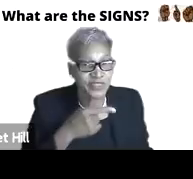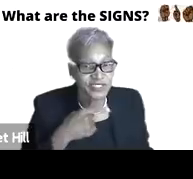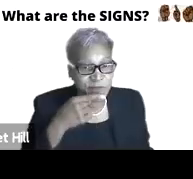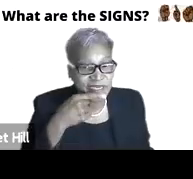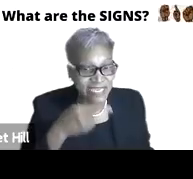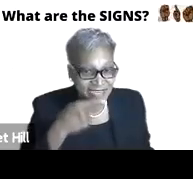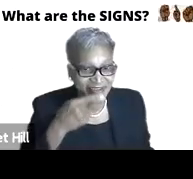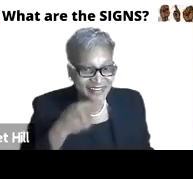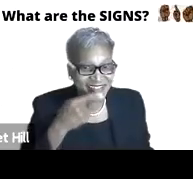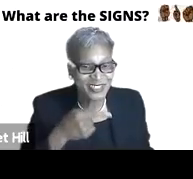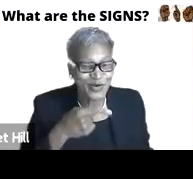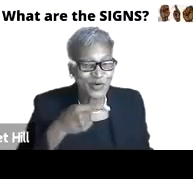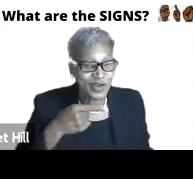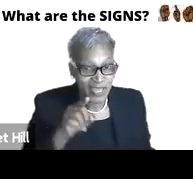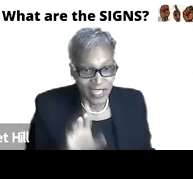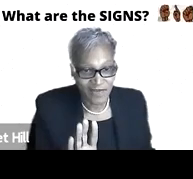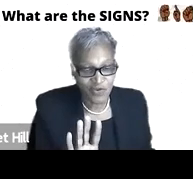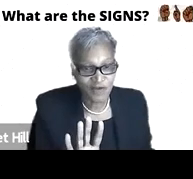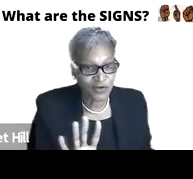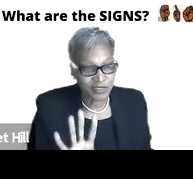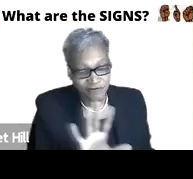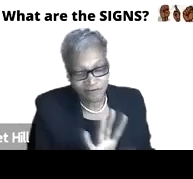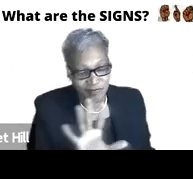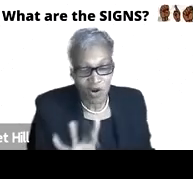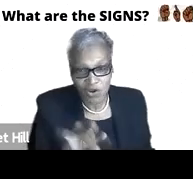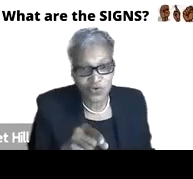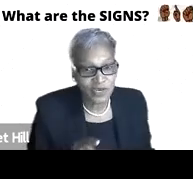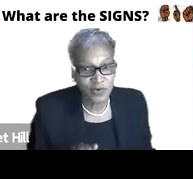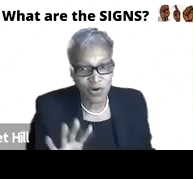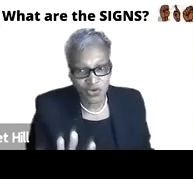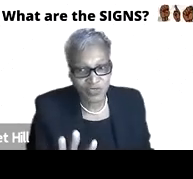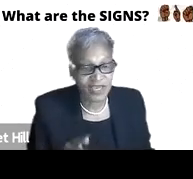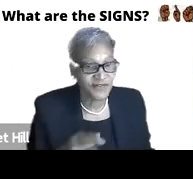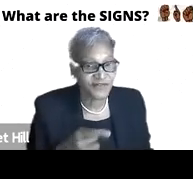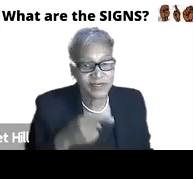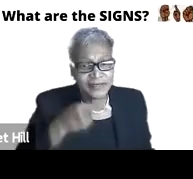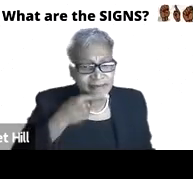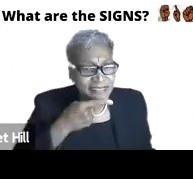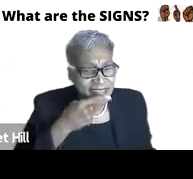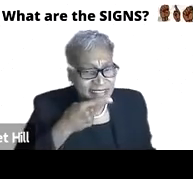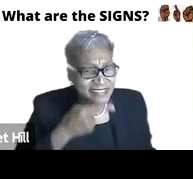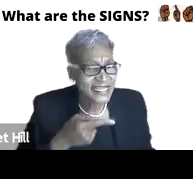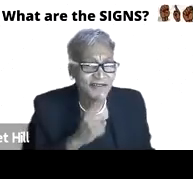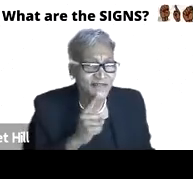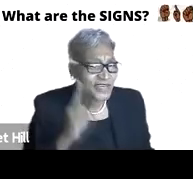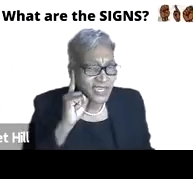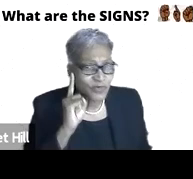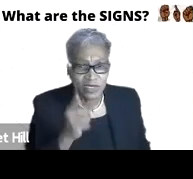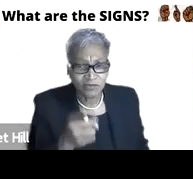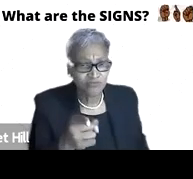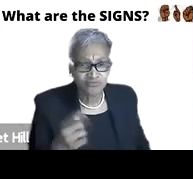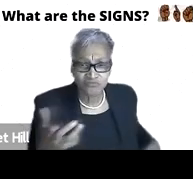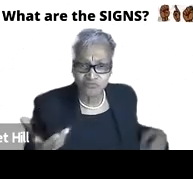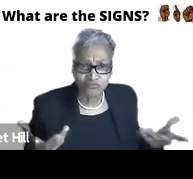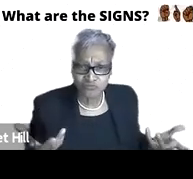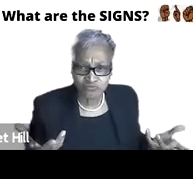this with us speaking. So if you ever, are you hearing? Are you deaf? Deaf,